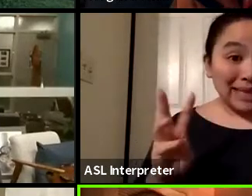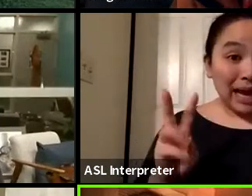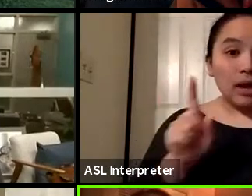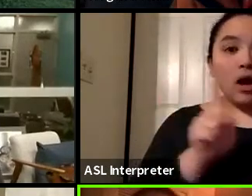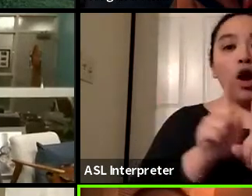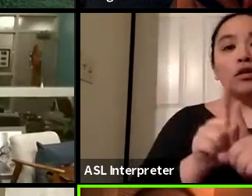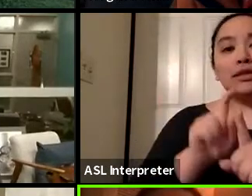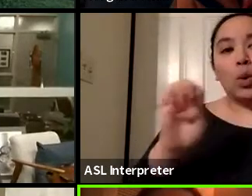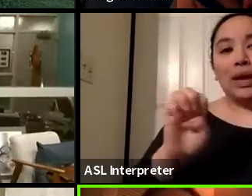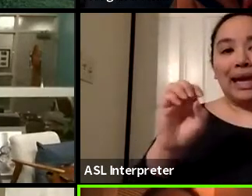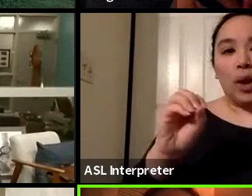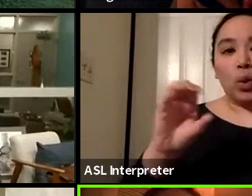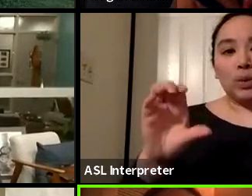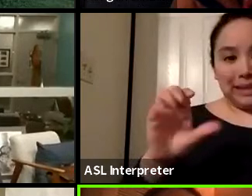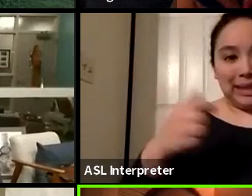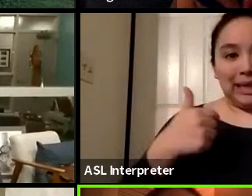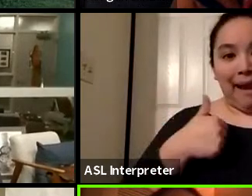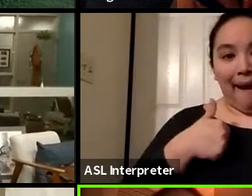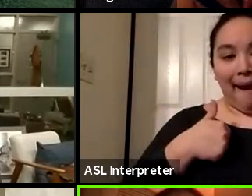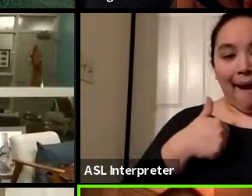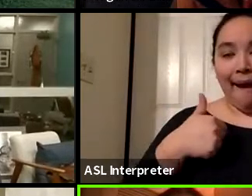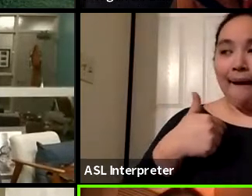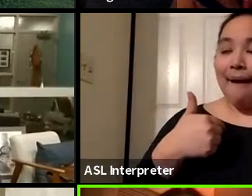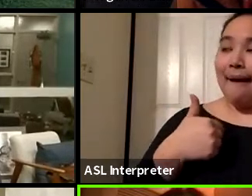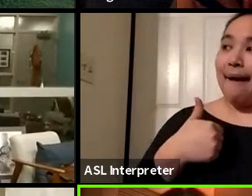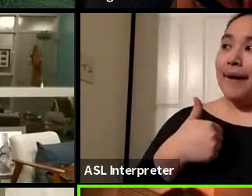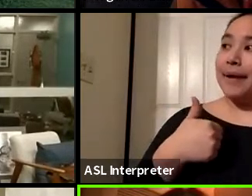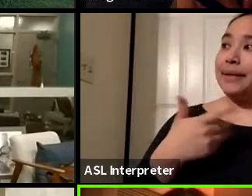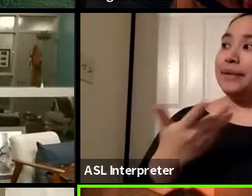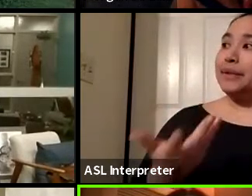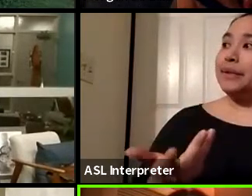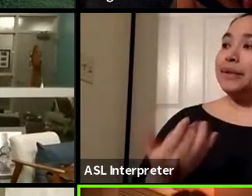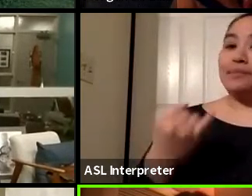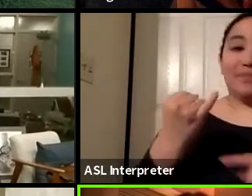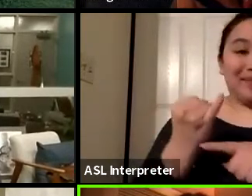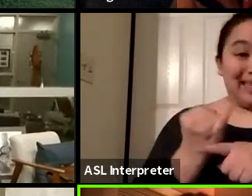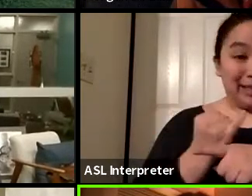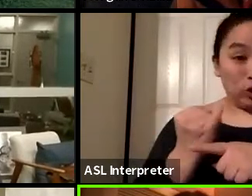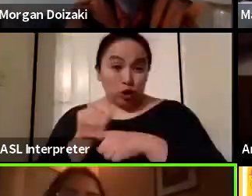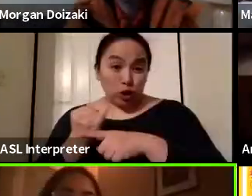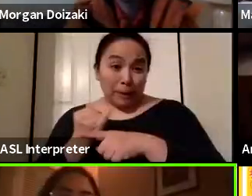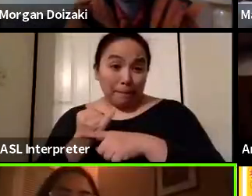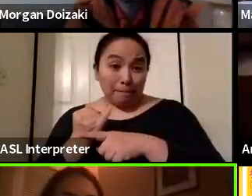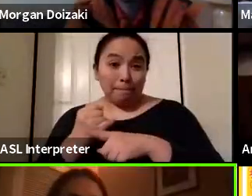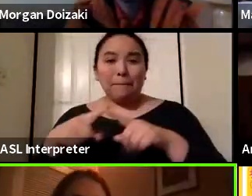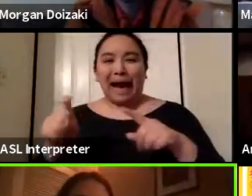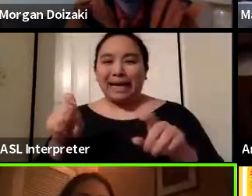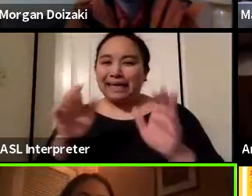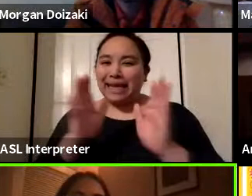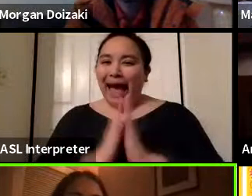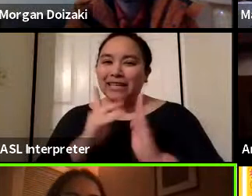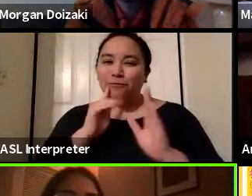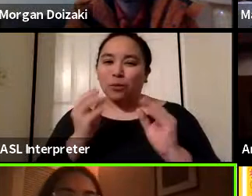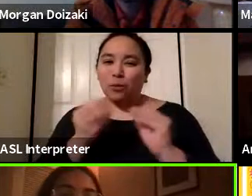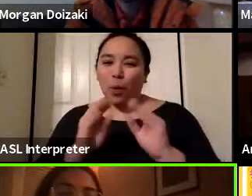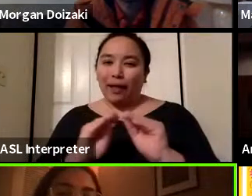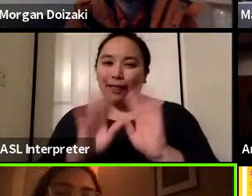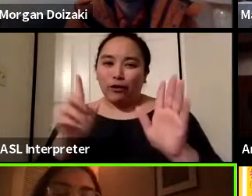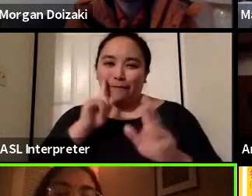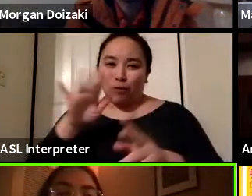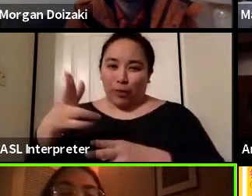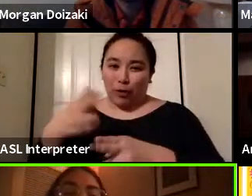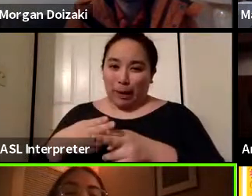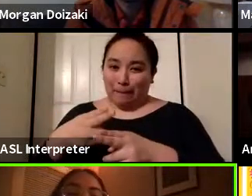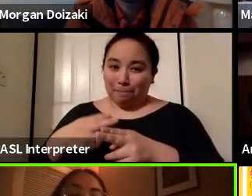has almost I think through I don't know if they're calling it an internship. I needed to get clarity on how they're naming it